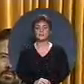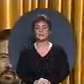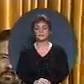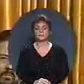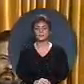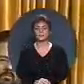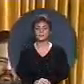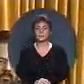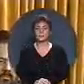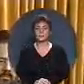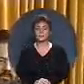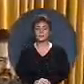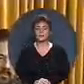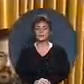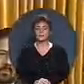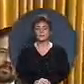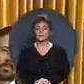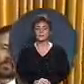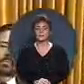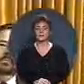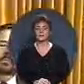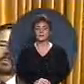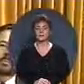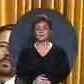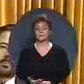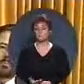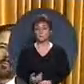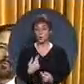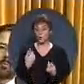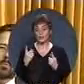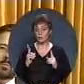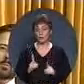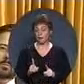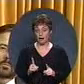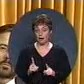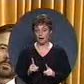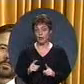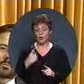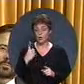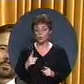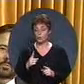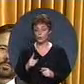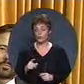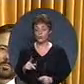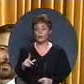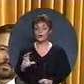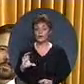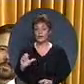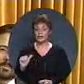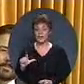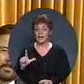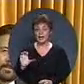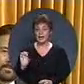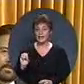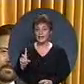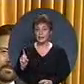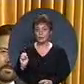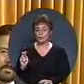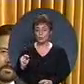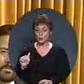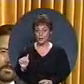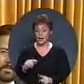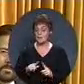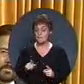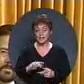at Caledonia, the one thing that all the parties agree on is that the federal government has not done enough to resolve the